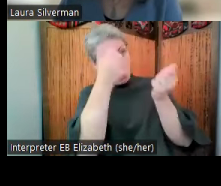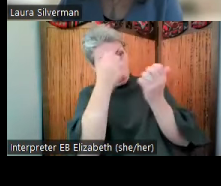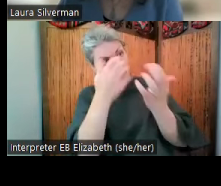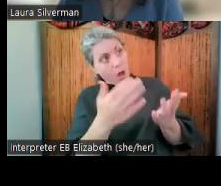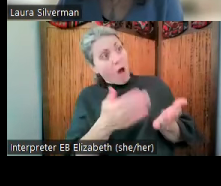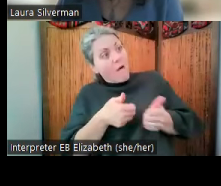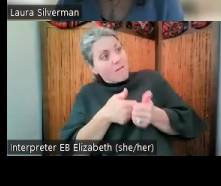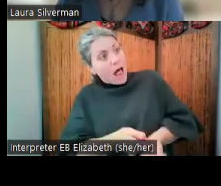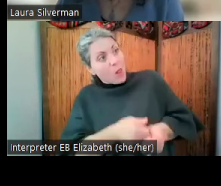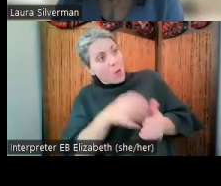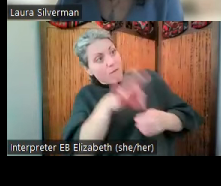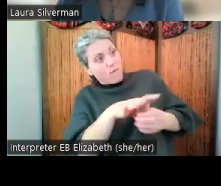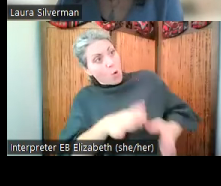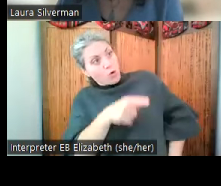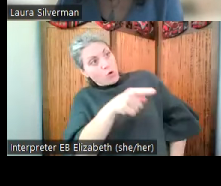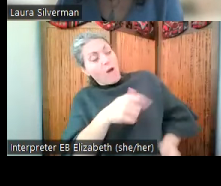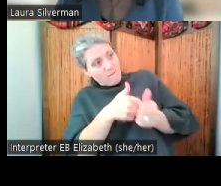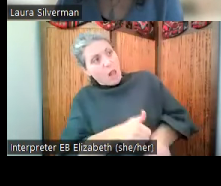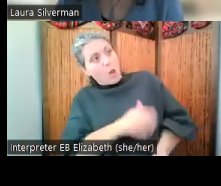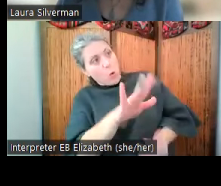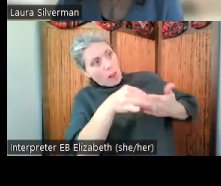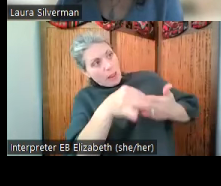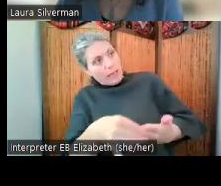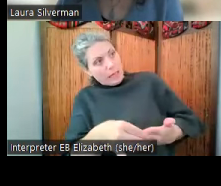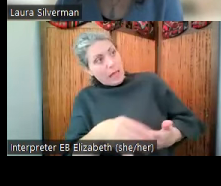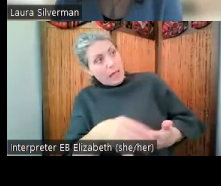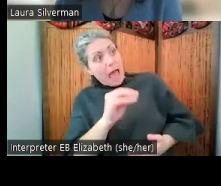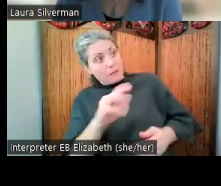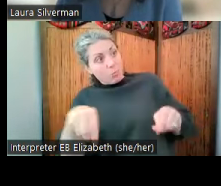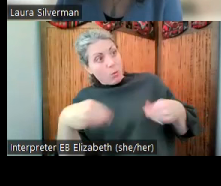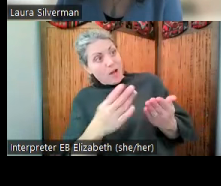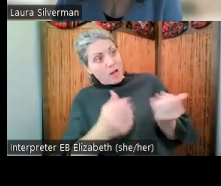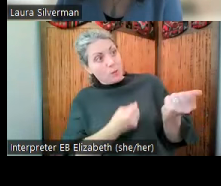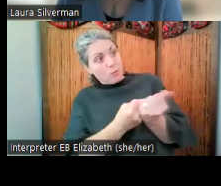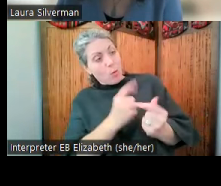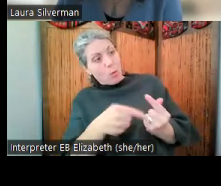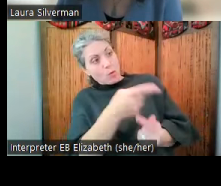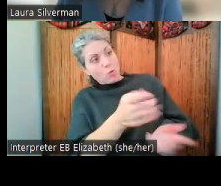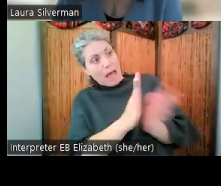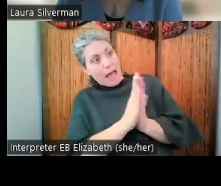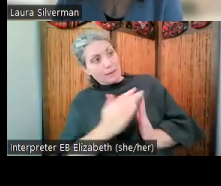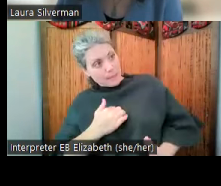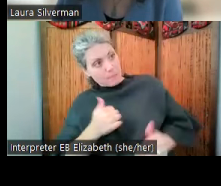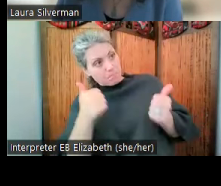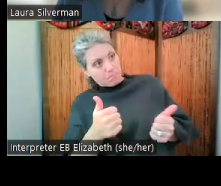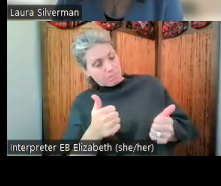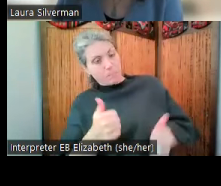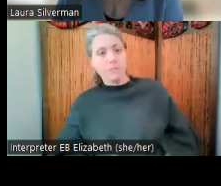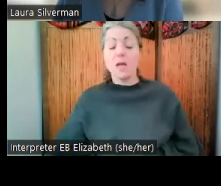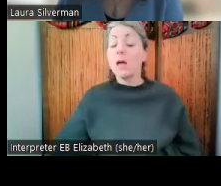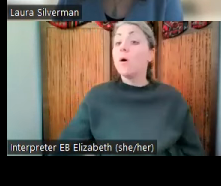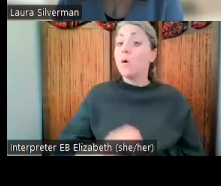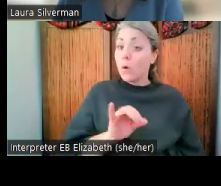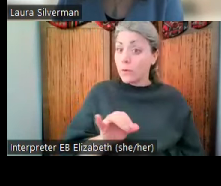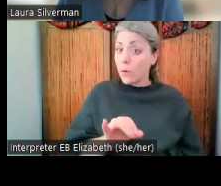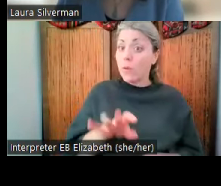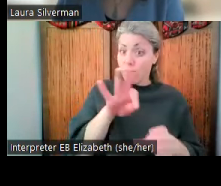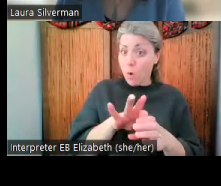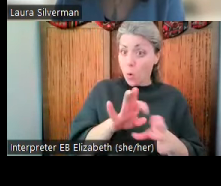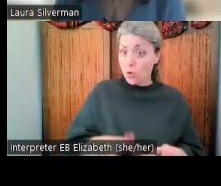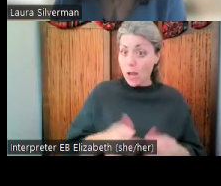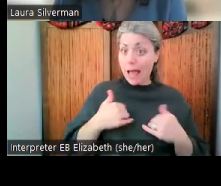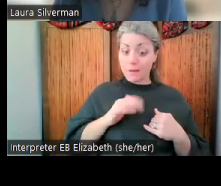provide supports when they're requested. This assistant should respect the voter's choice to vote independently if